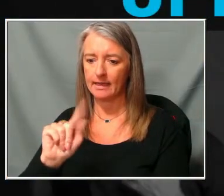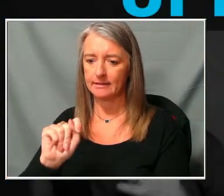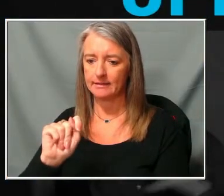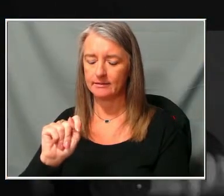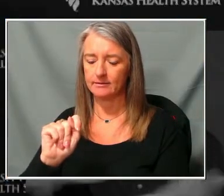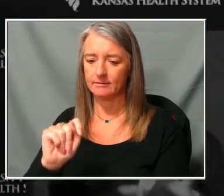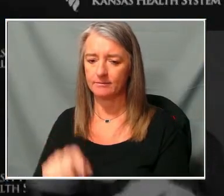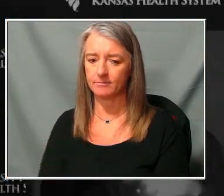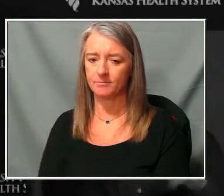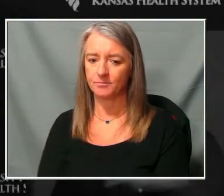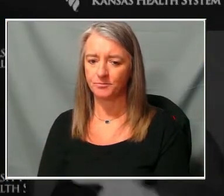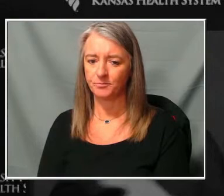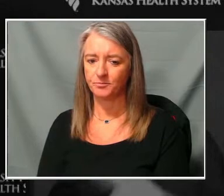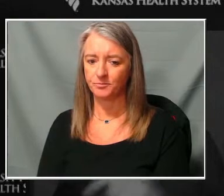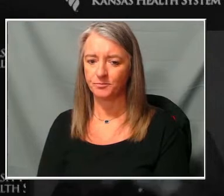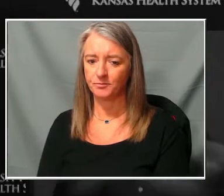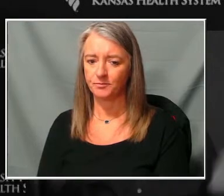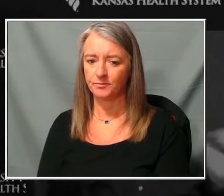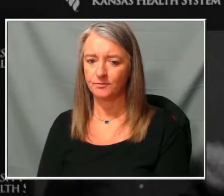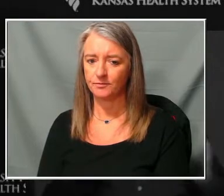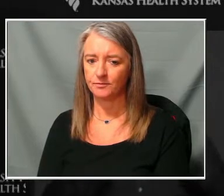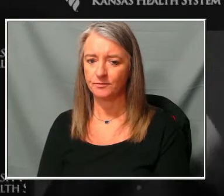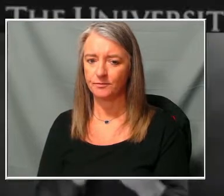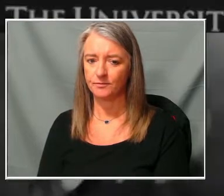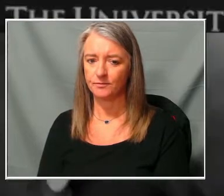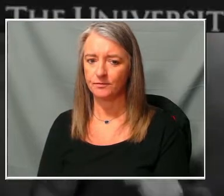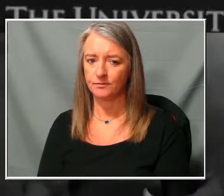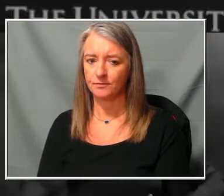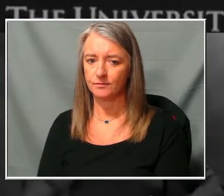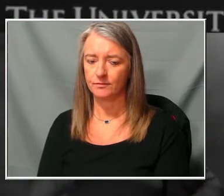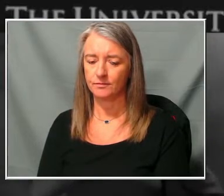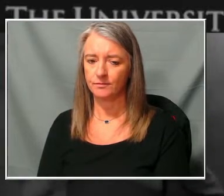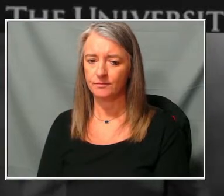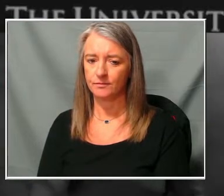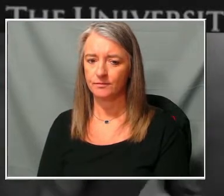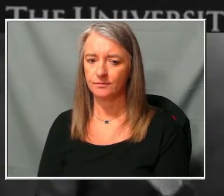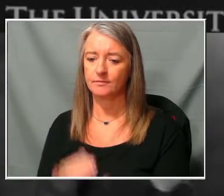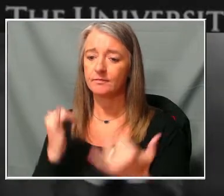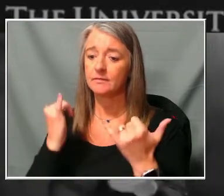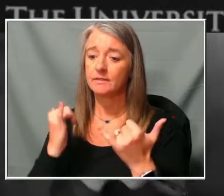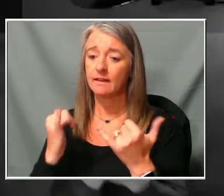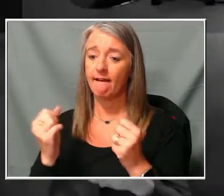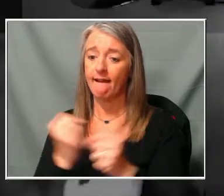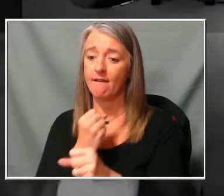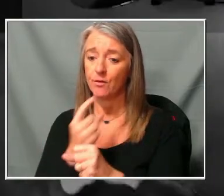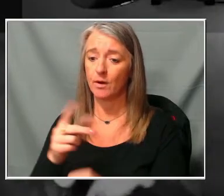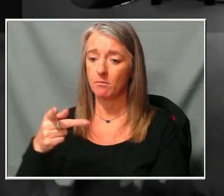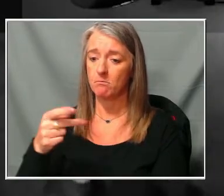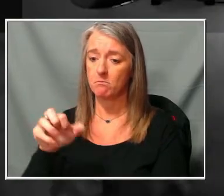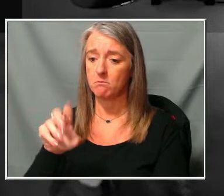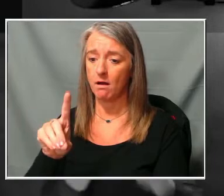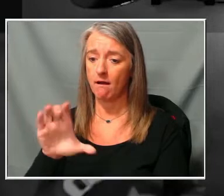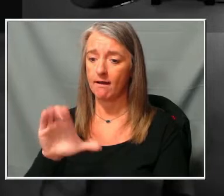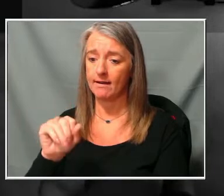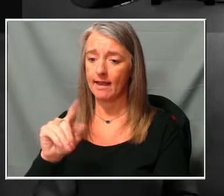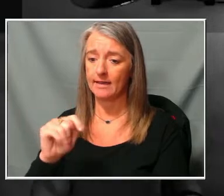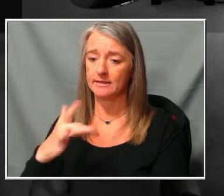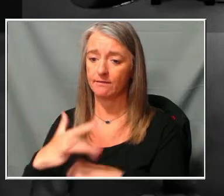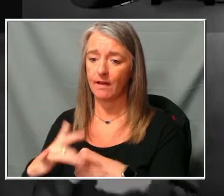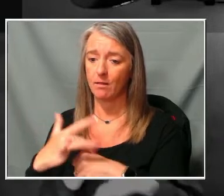Medical Update and Open Mics with Dr. Stites podcasts. Now, everywhere podcasts are available.